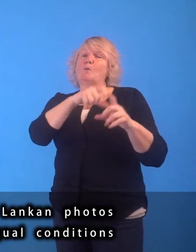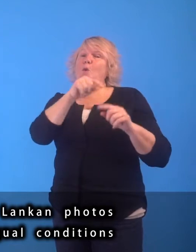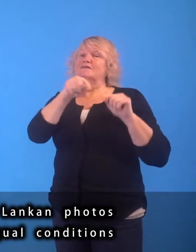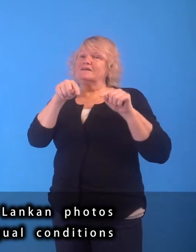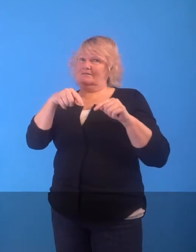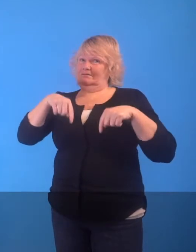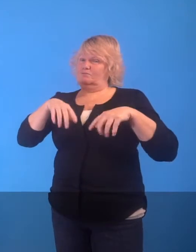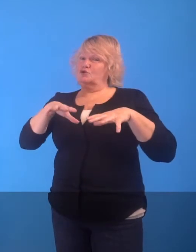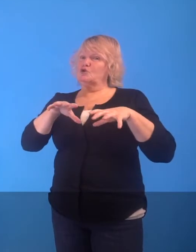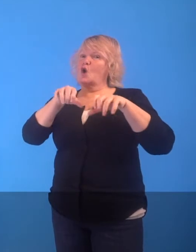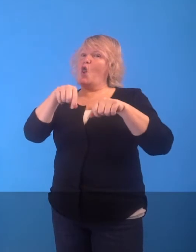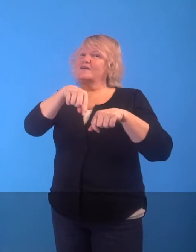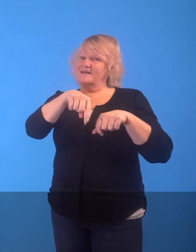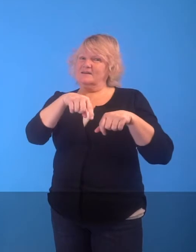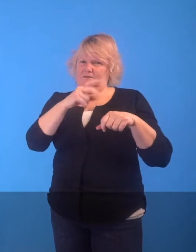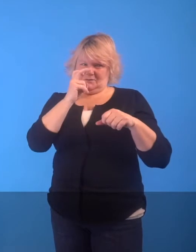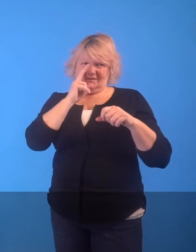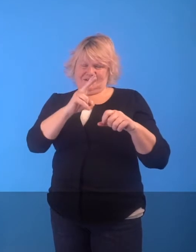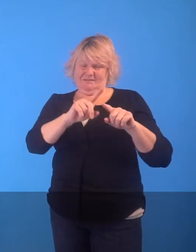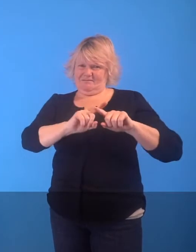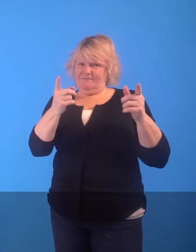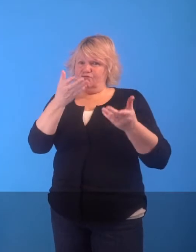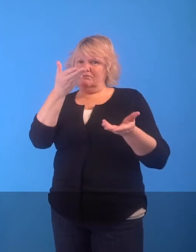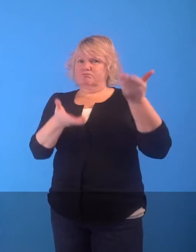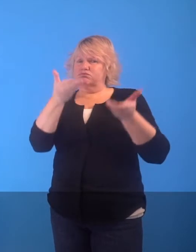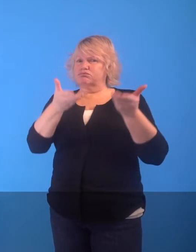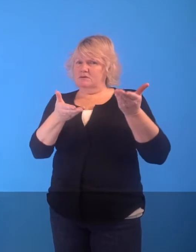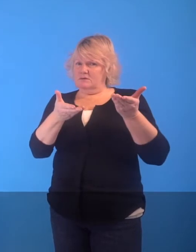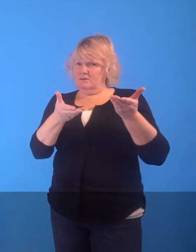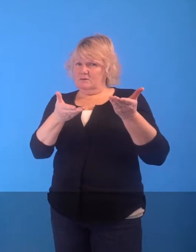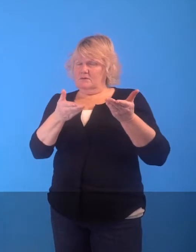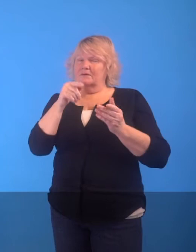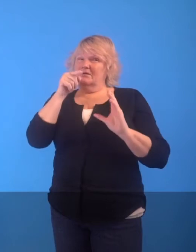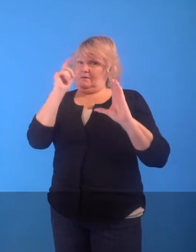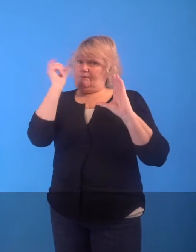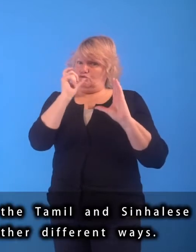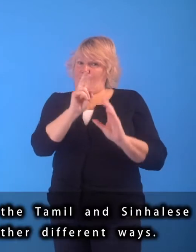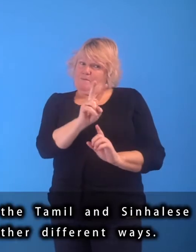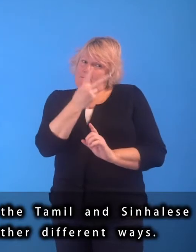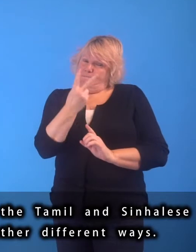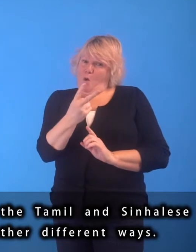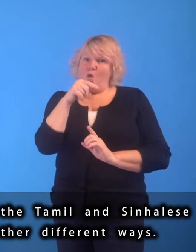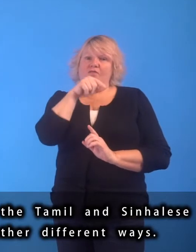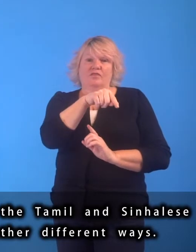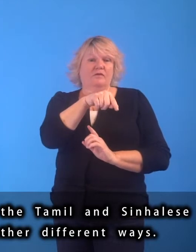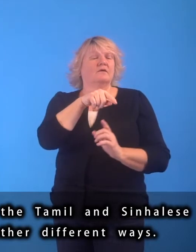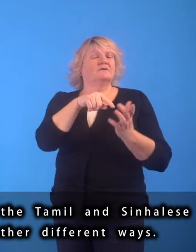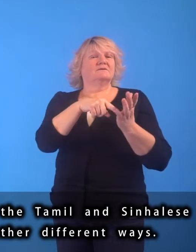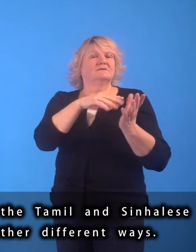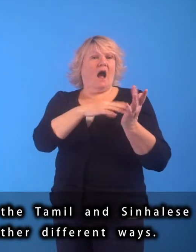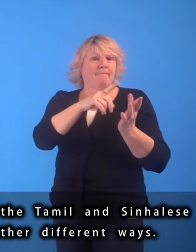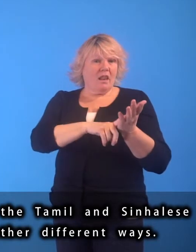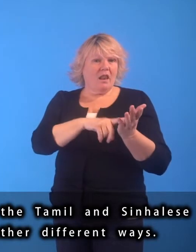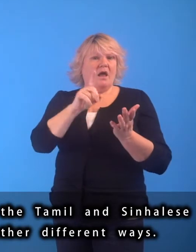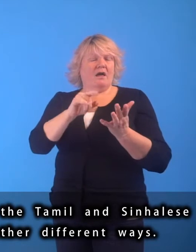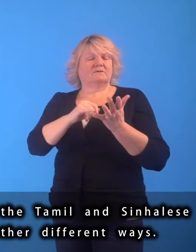conditions of the two main communities in the British colony. He photographed members of both